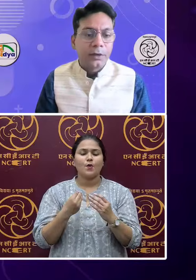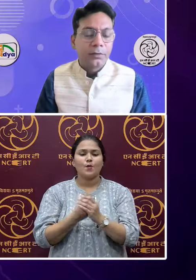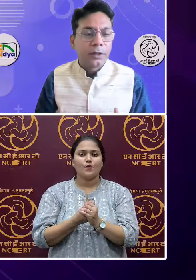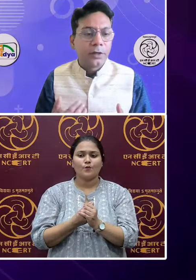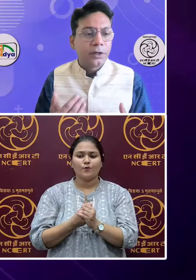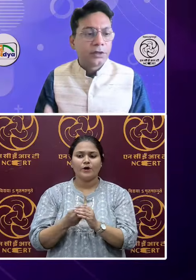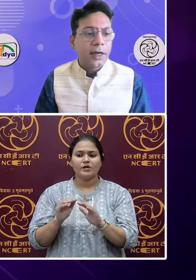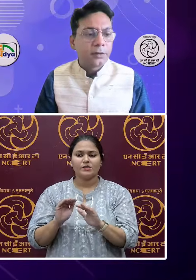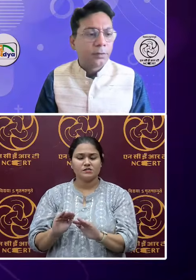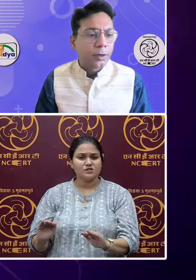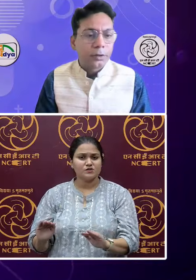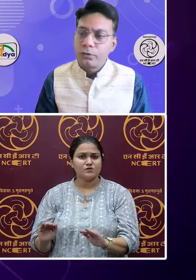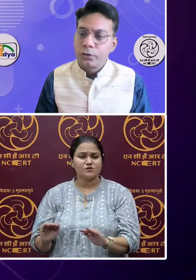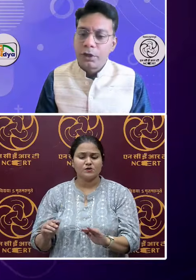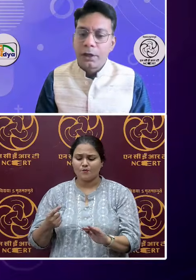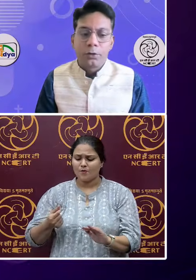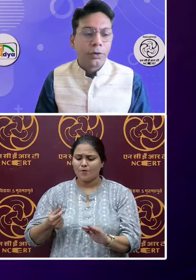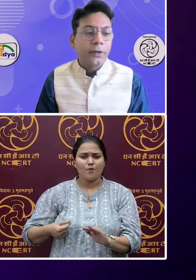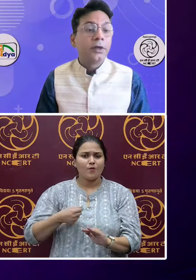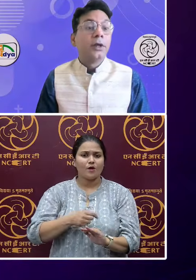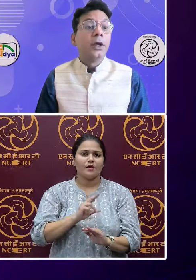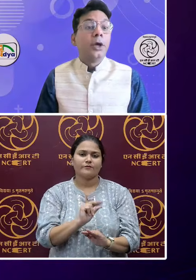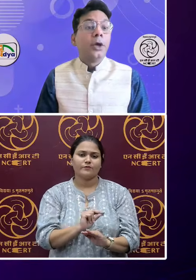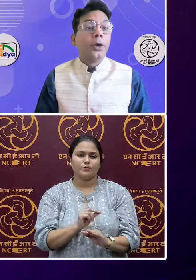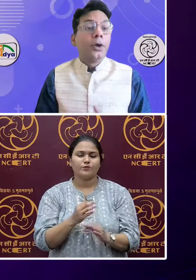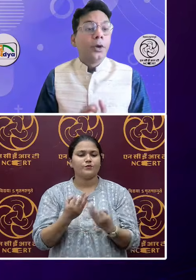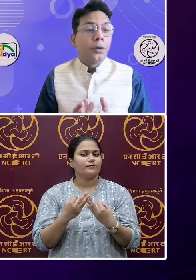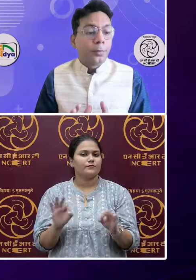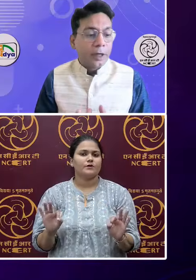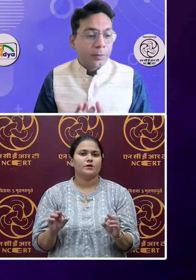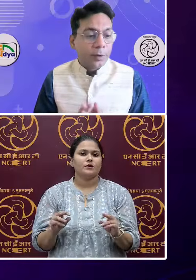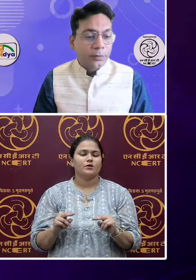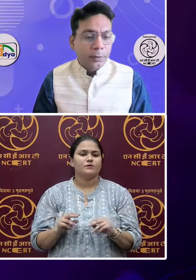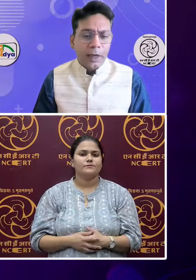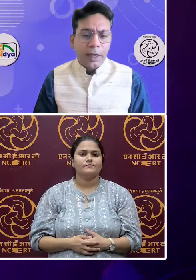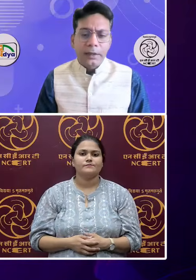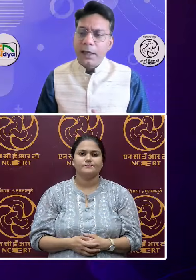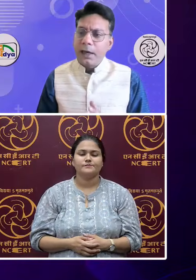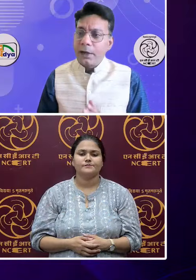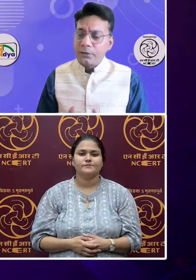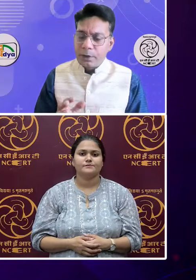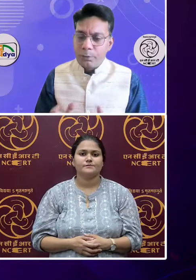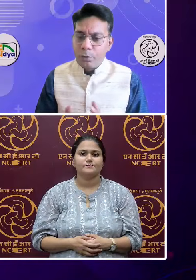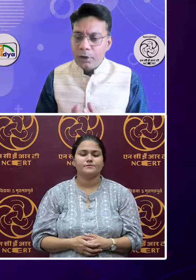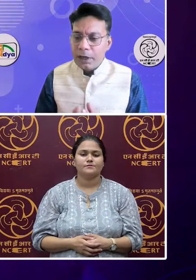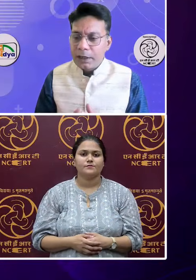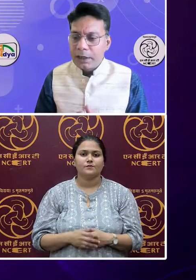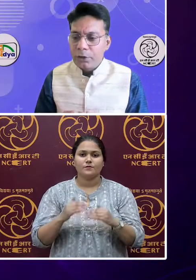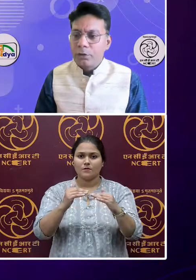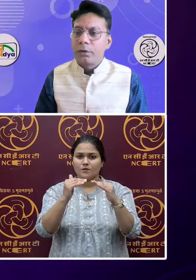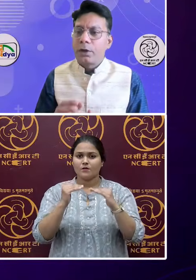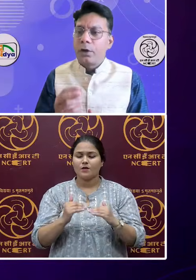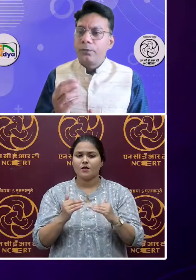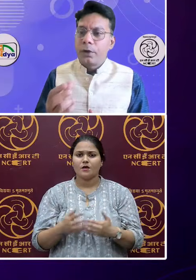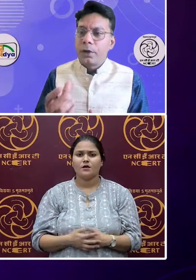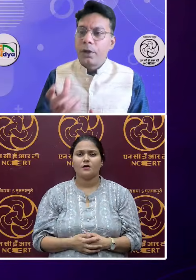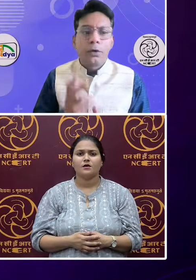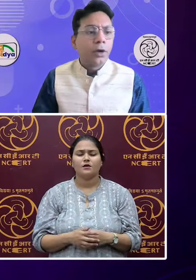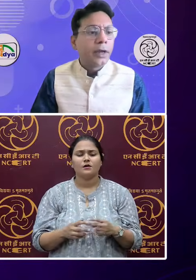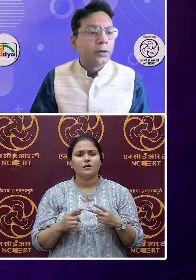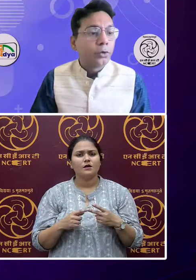money, so they are known as paid platform. There are one more category,